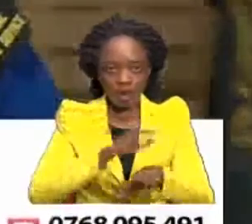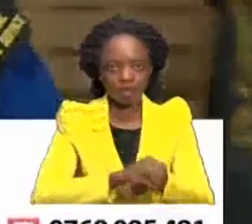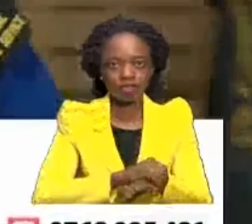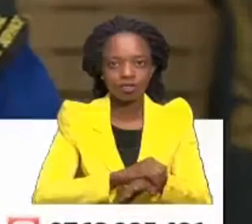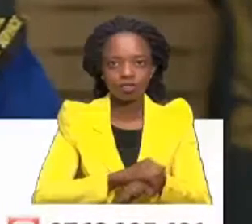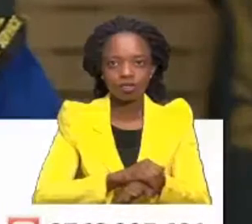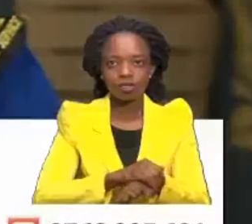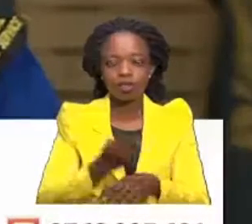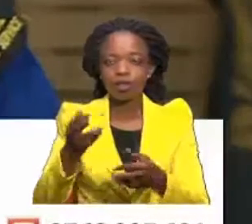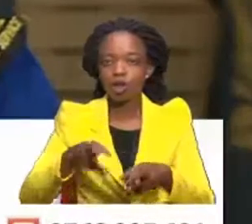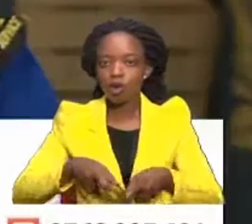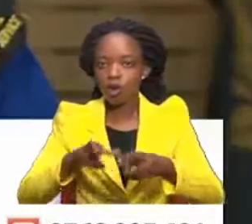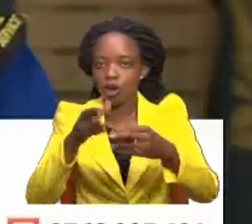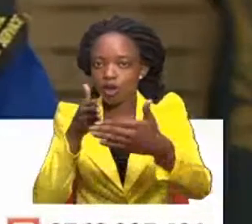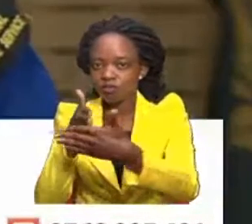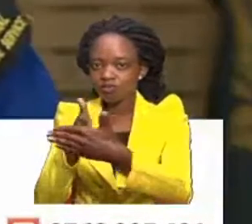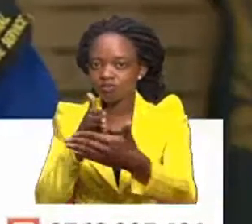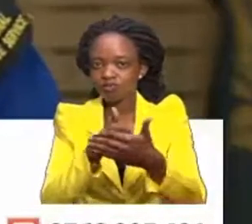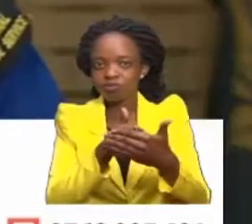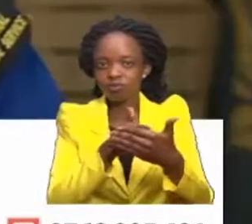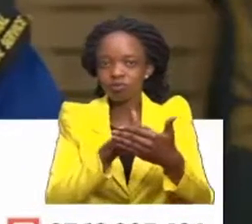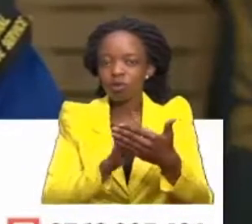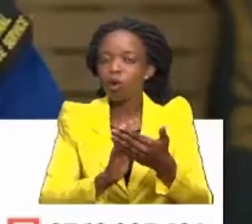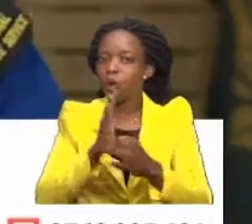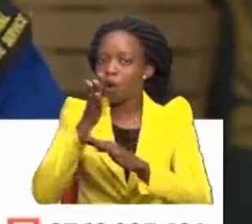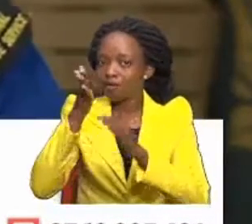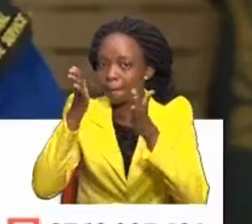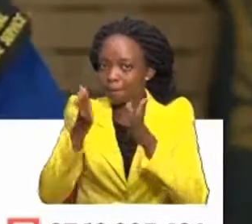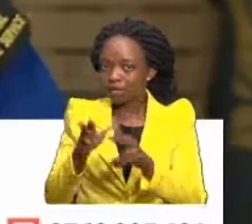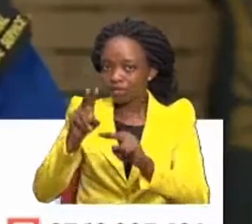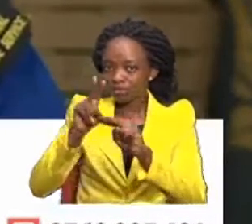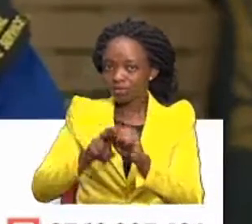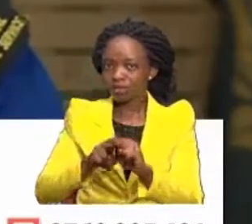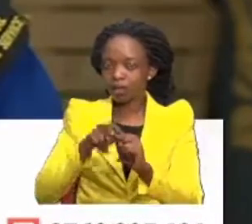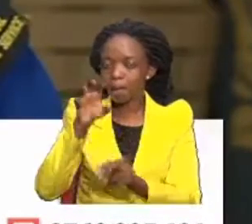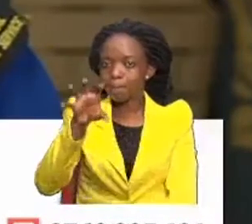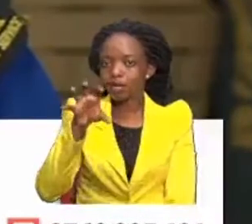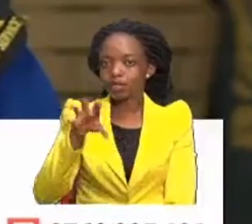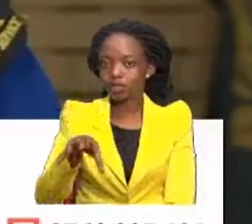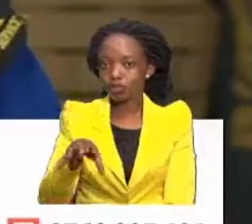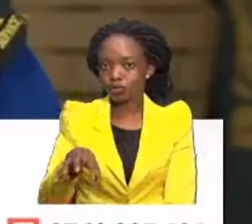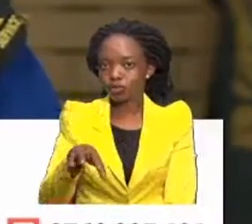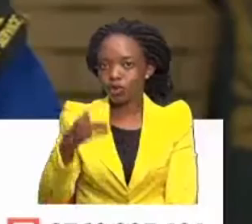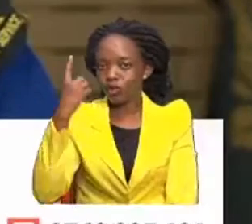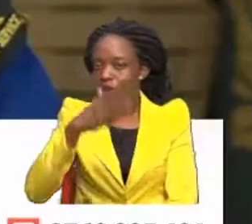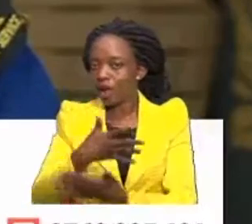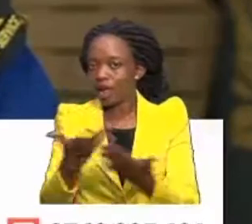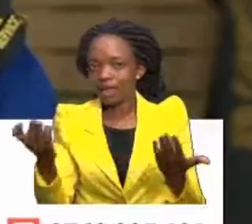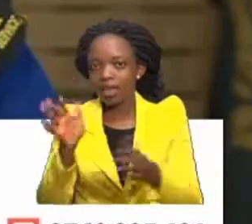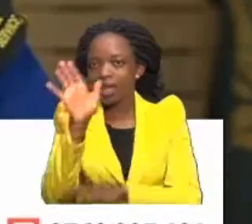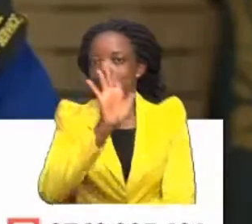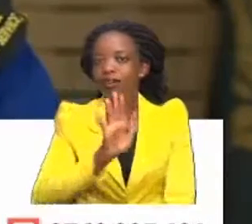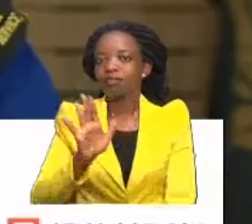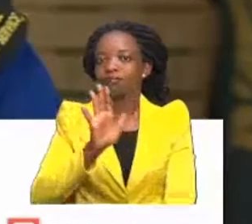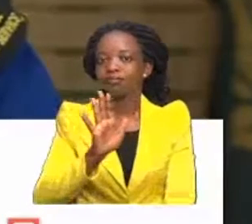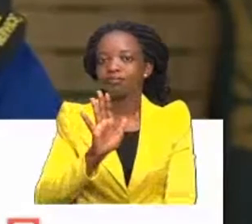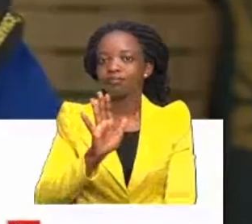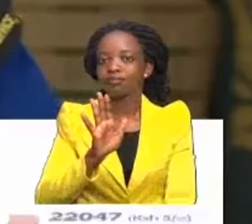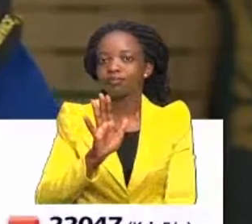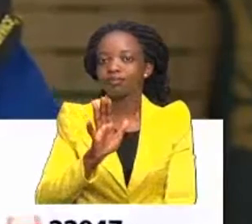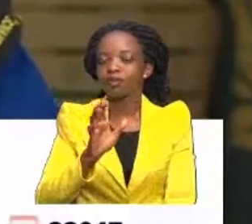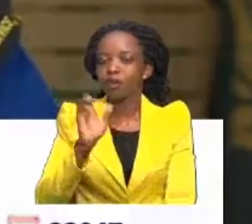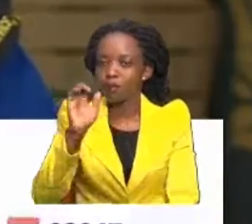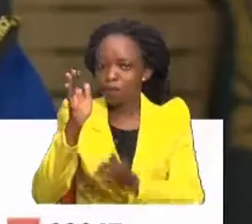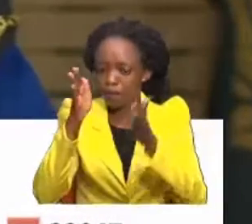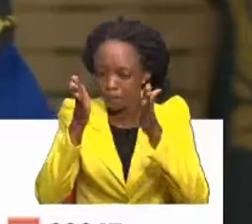our roadblocks as an excess passenger in a matatu or any PSV vehicle, we'll remove